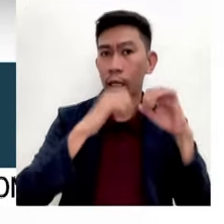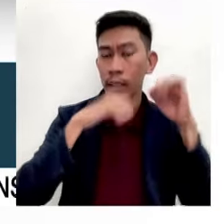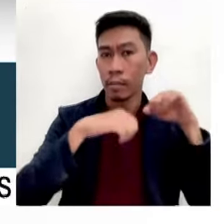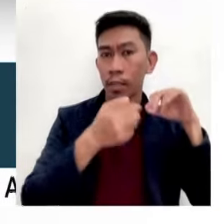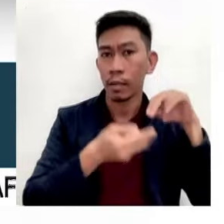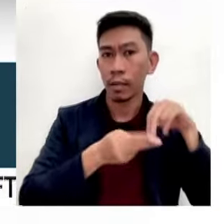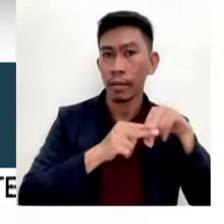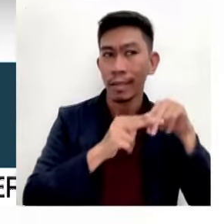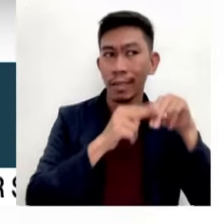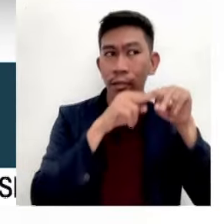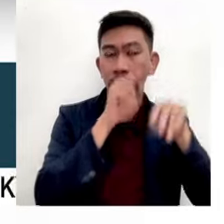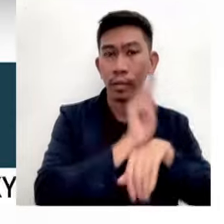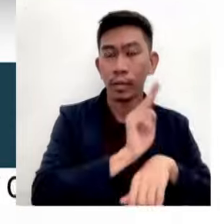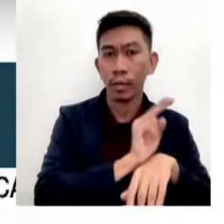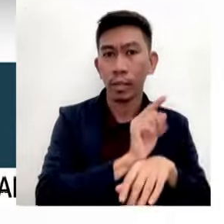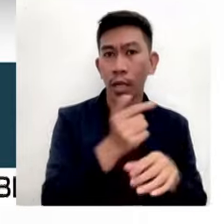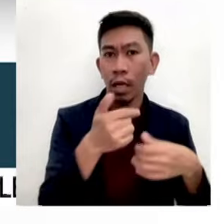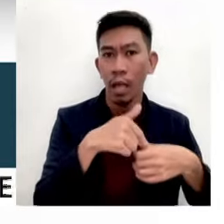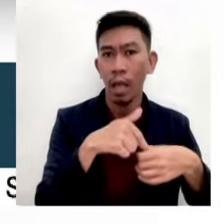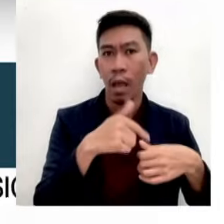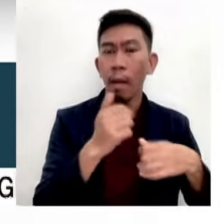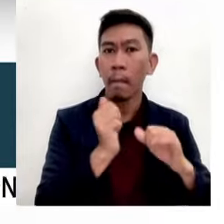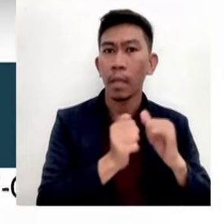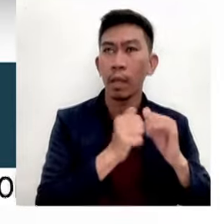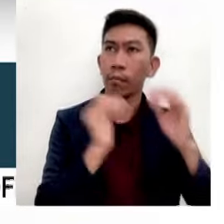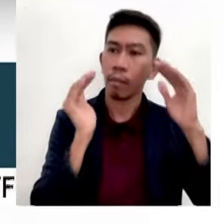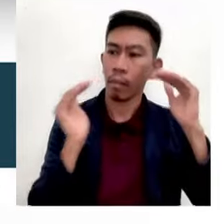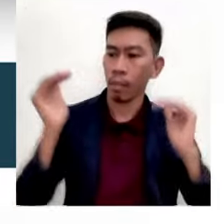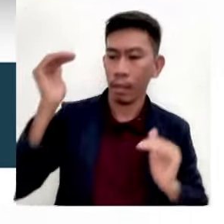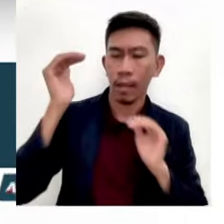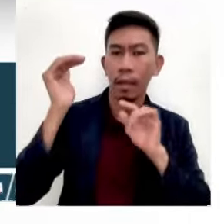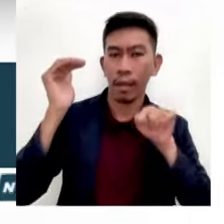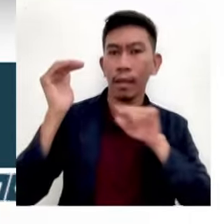produktong petrolyo, hindi ganun sa inaasahan. Bumagal siya.